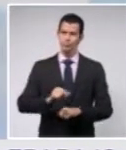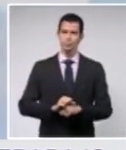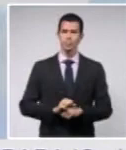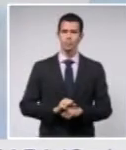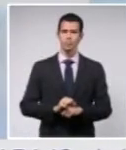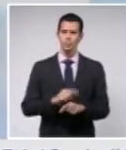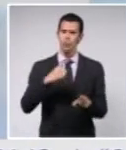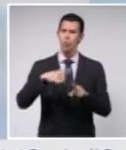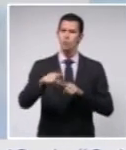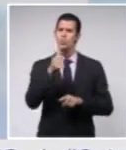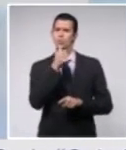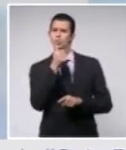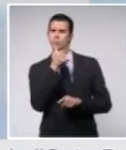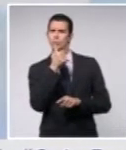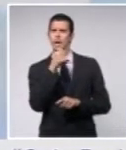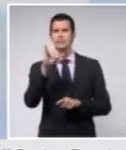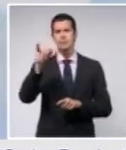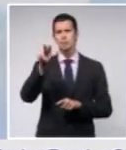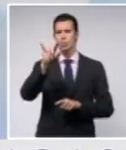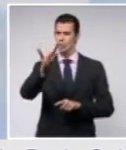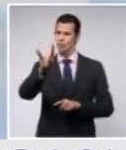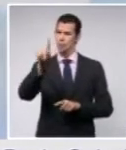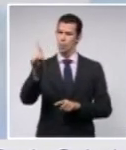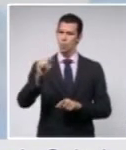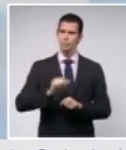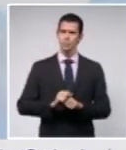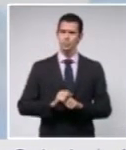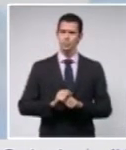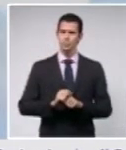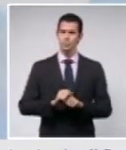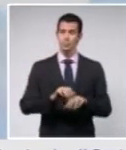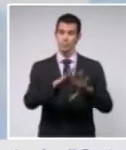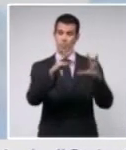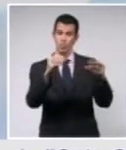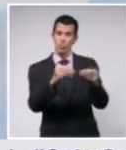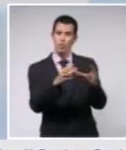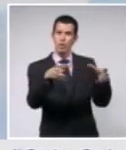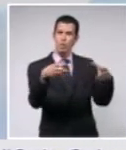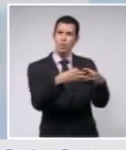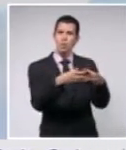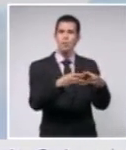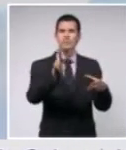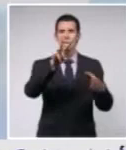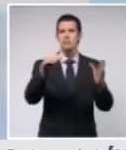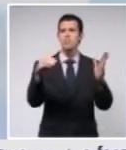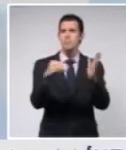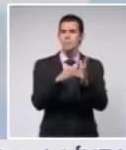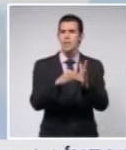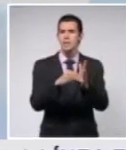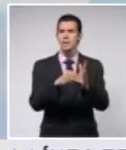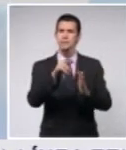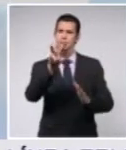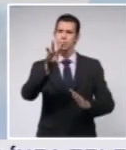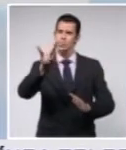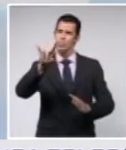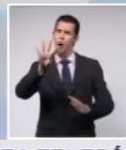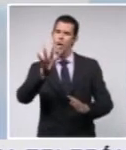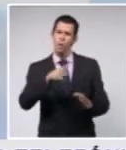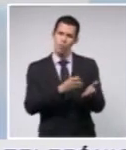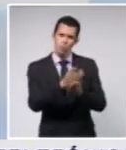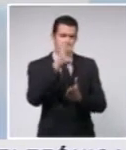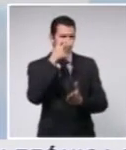3,349 are under observation. There are 691 suspected cases